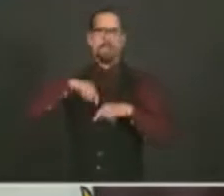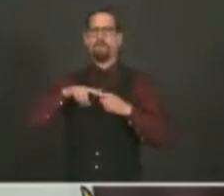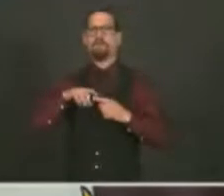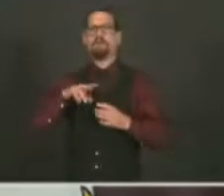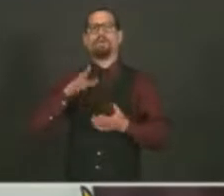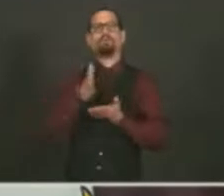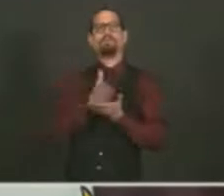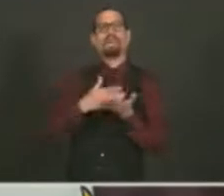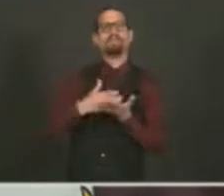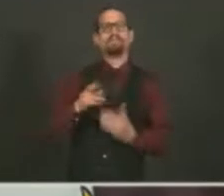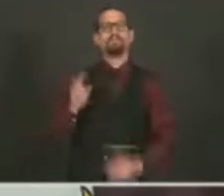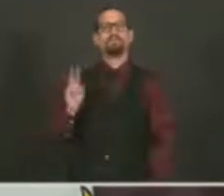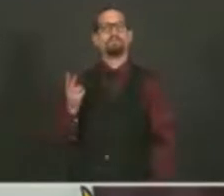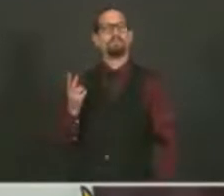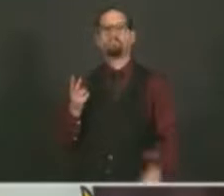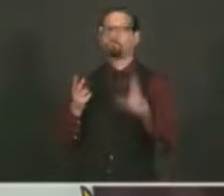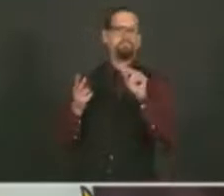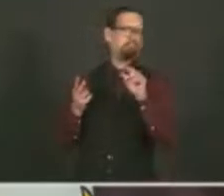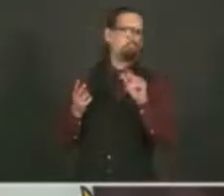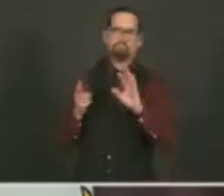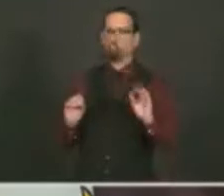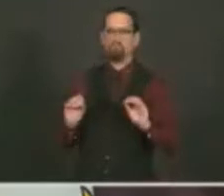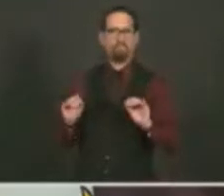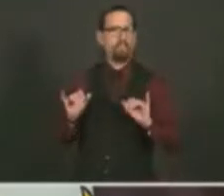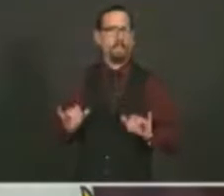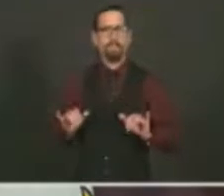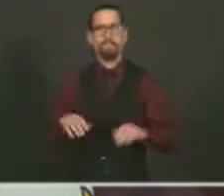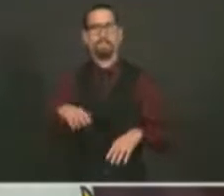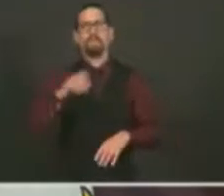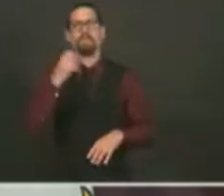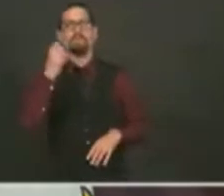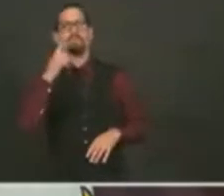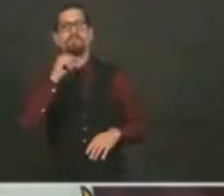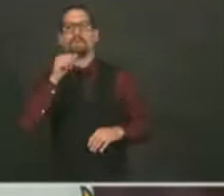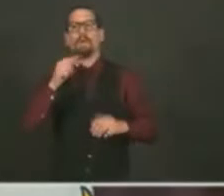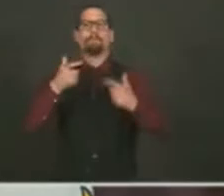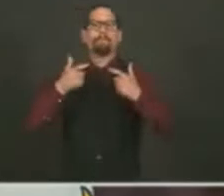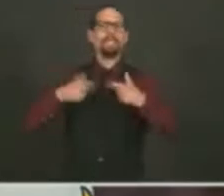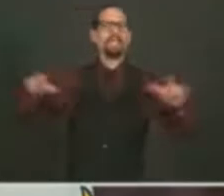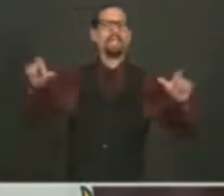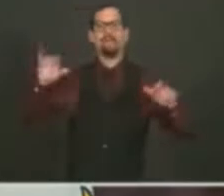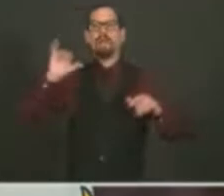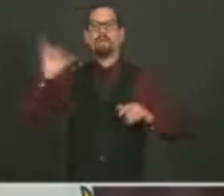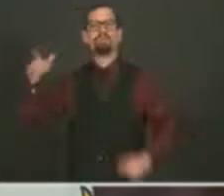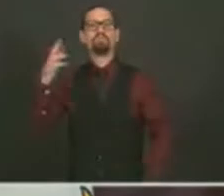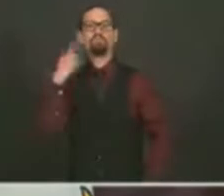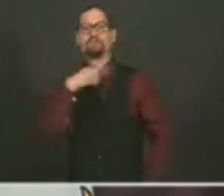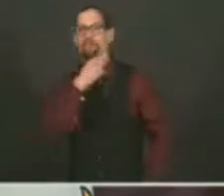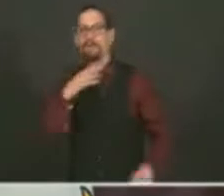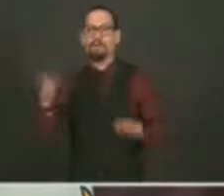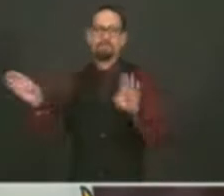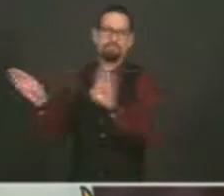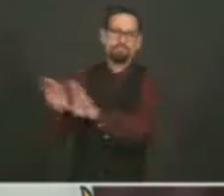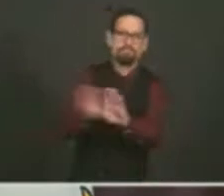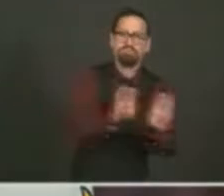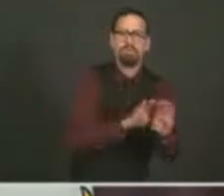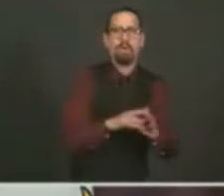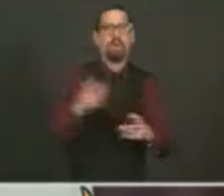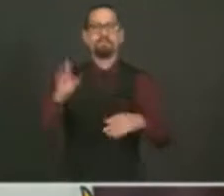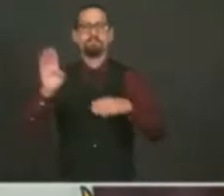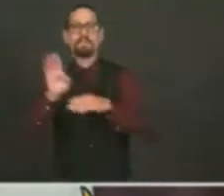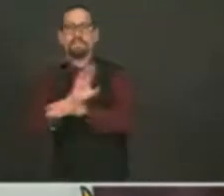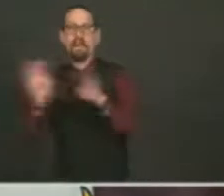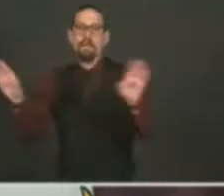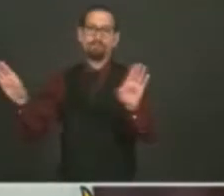to announce broad changes to clamp down on restaurants and retail and commerce.